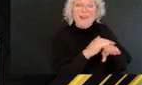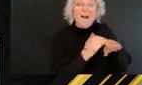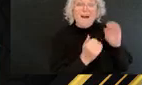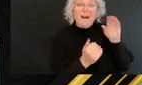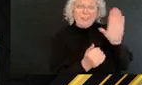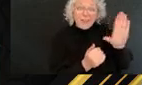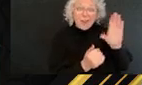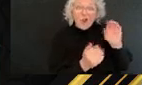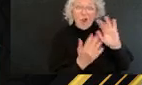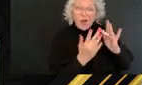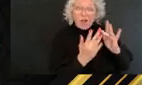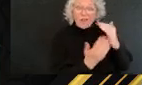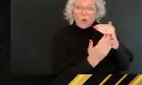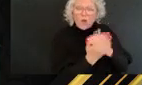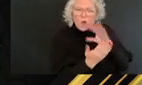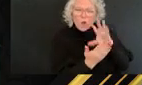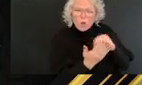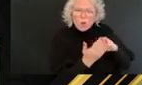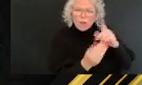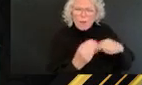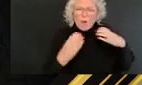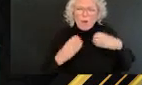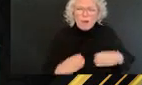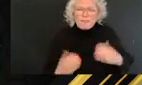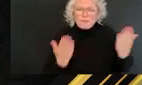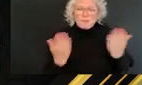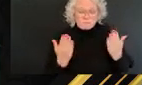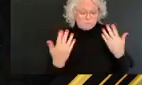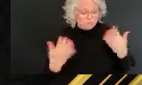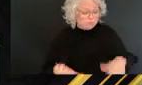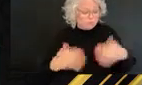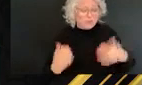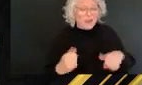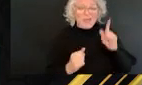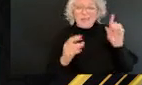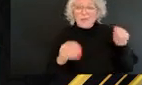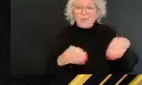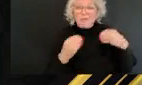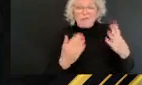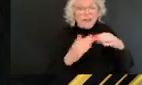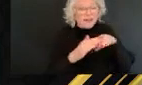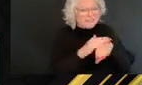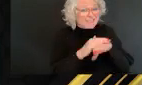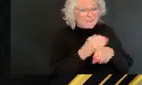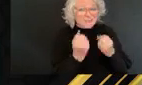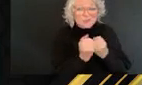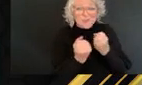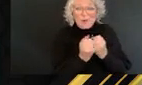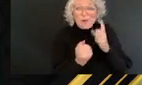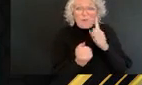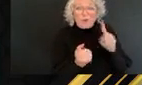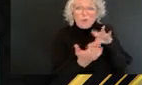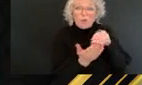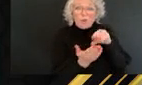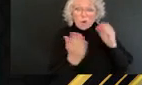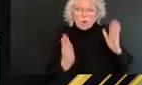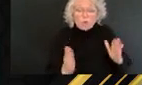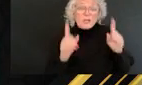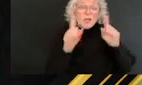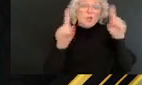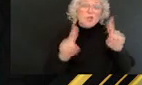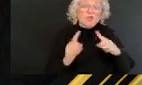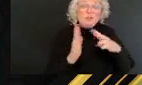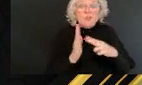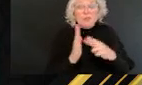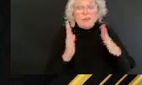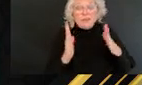online courses, learning about customer service. Service Skills provided extensive accessibility support for the learners, assisting with